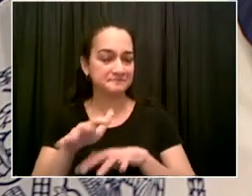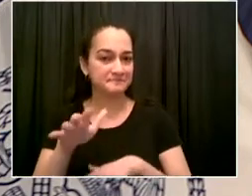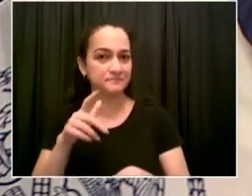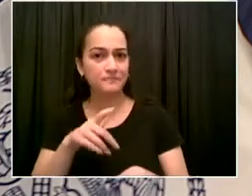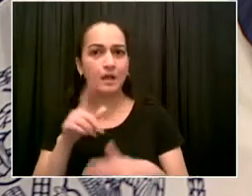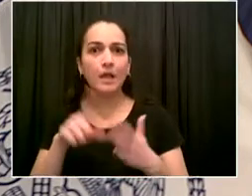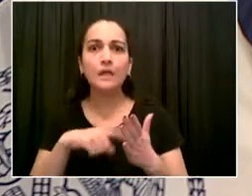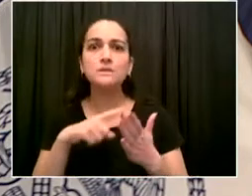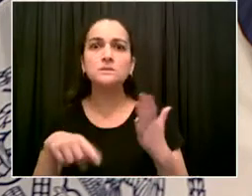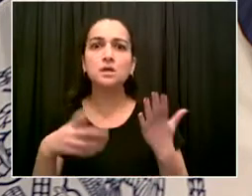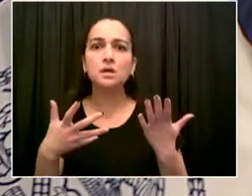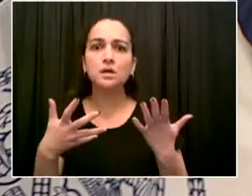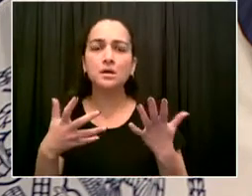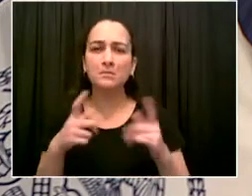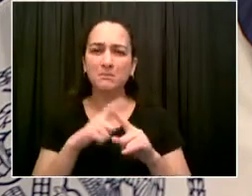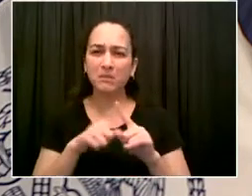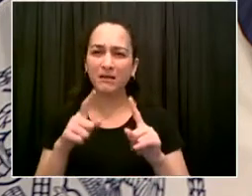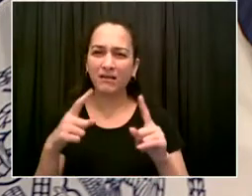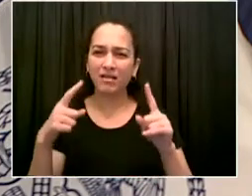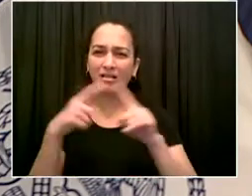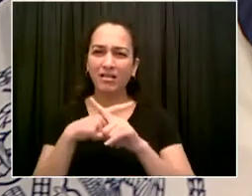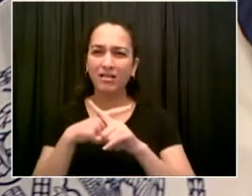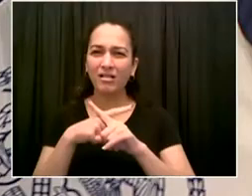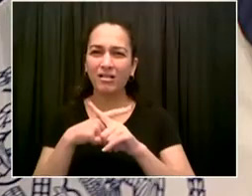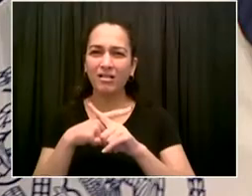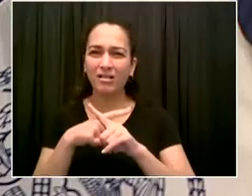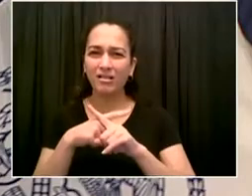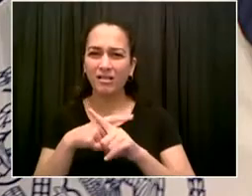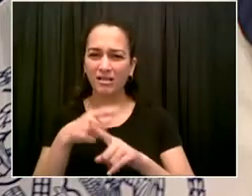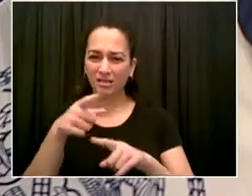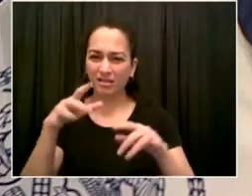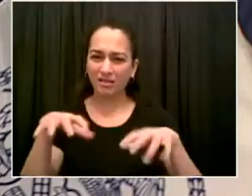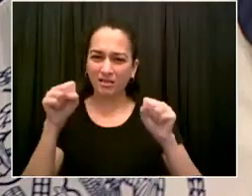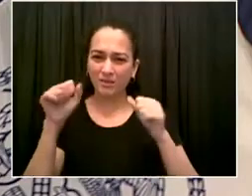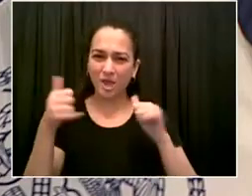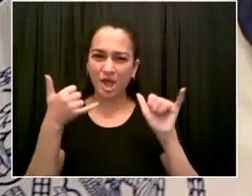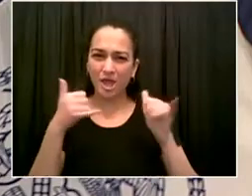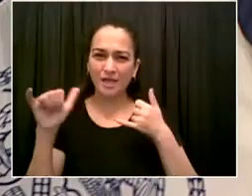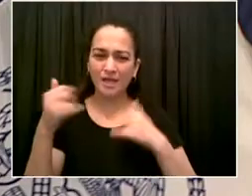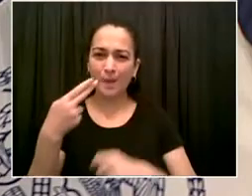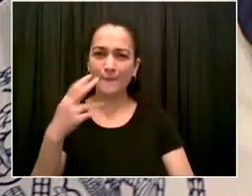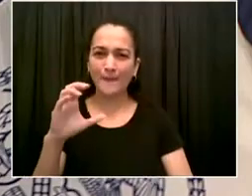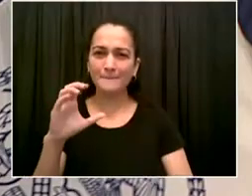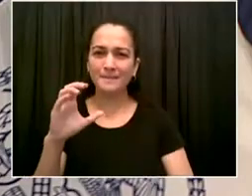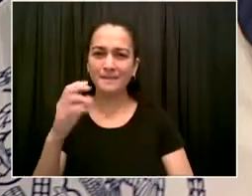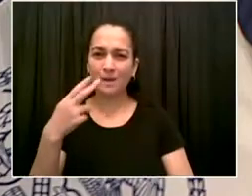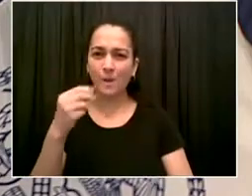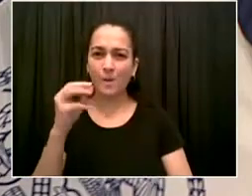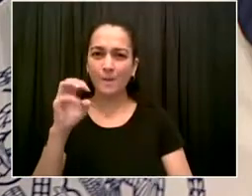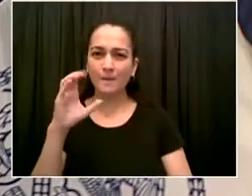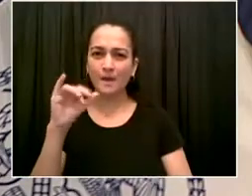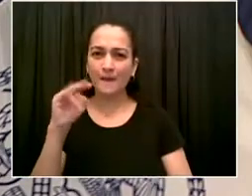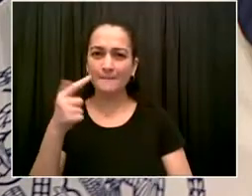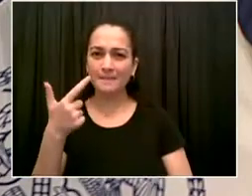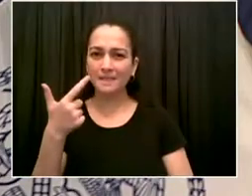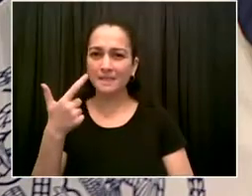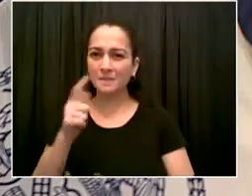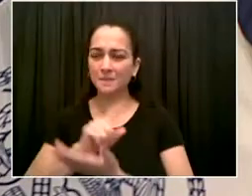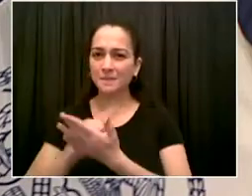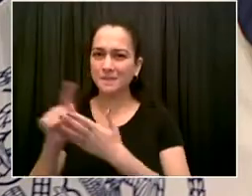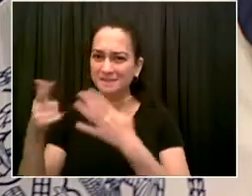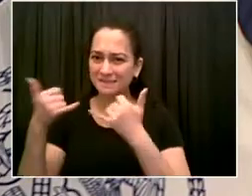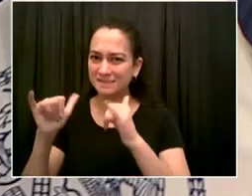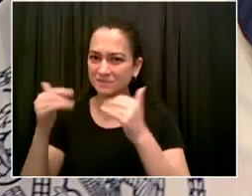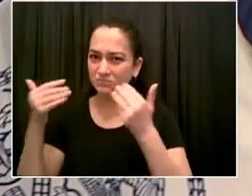your experts talk about this? This is seems a little incoherent to a layperson. And would you suggest that people wear